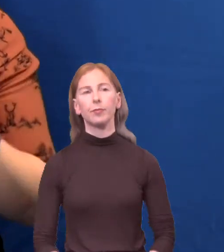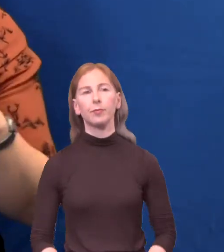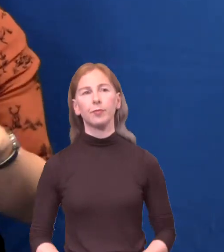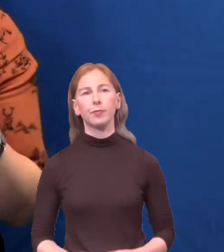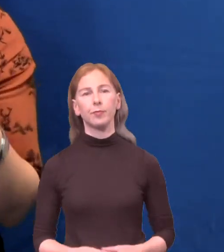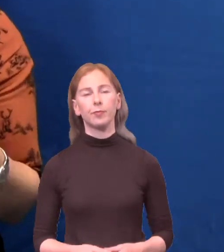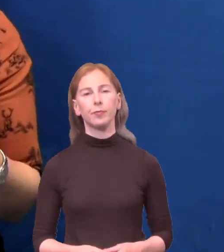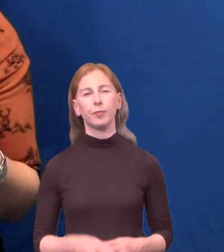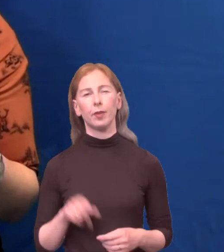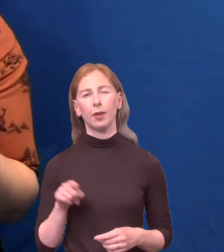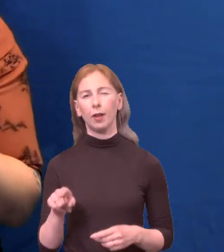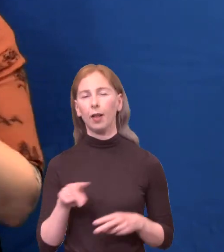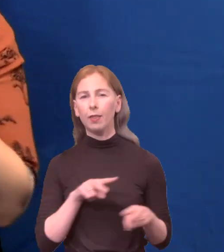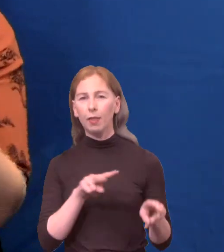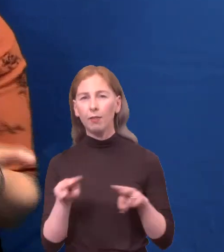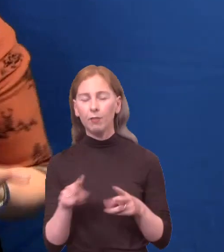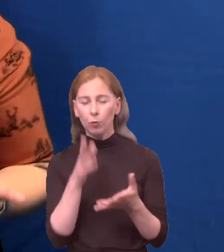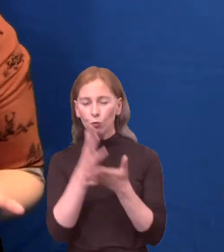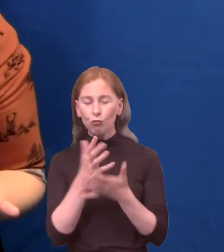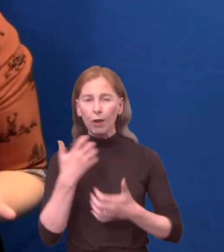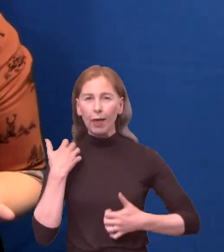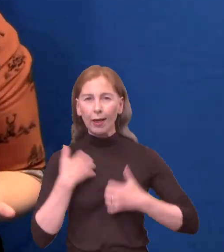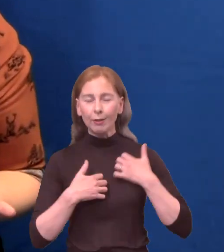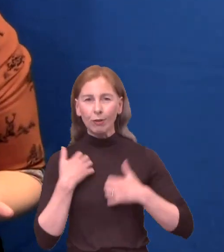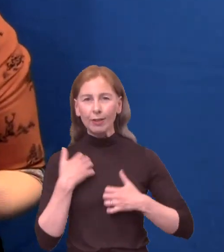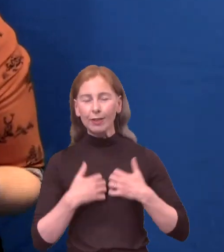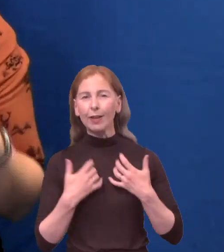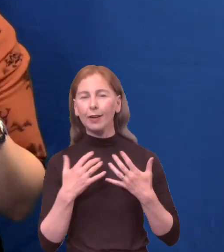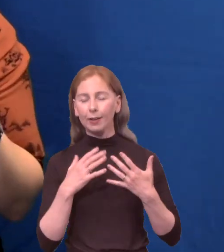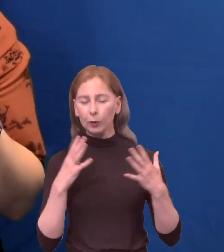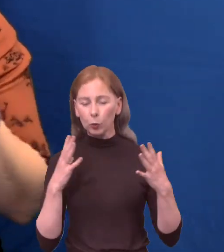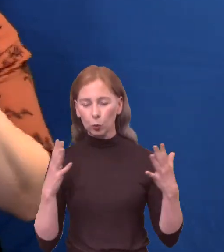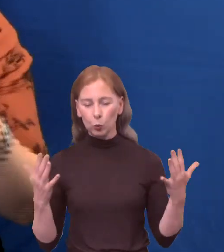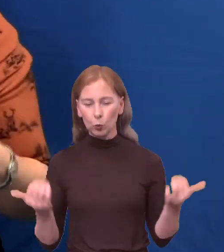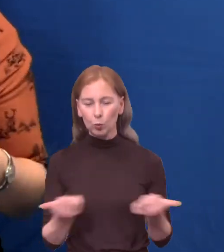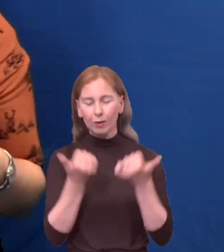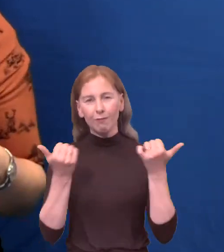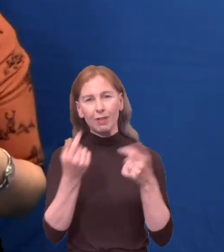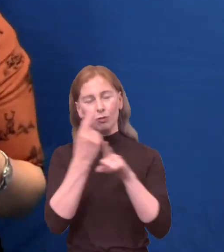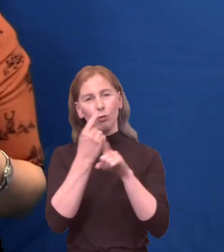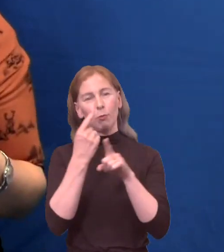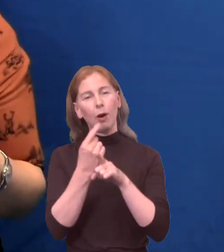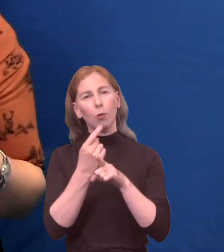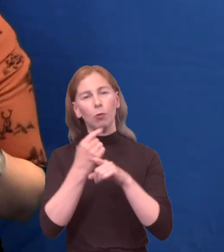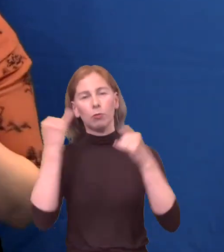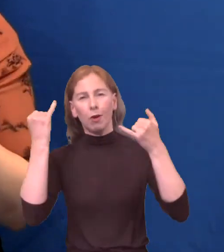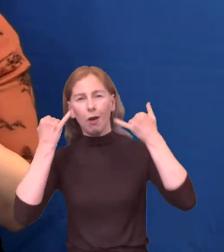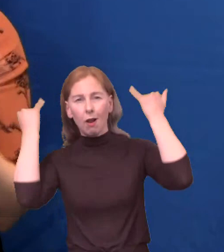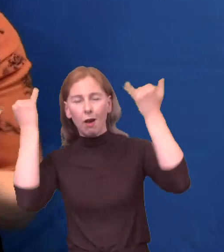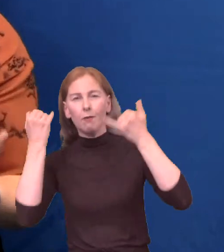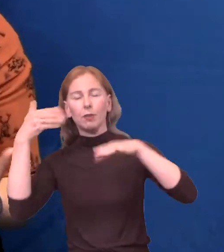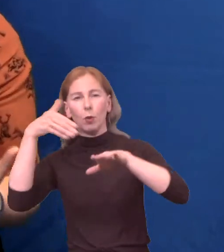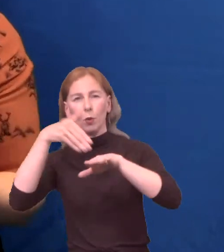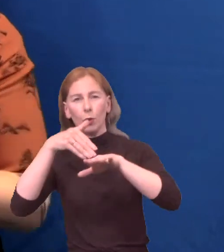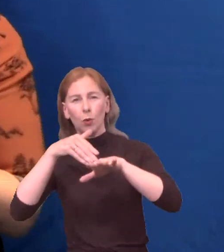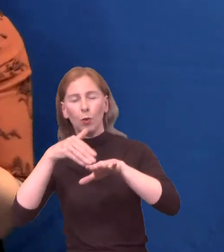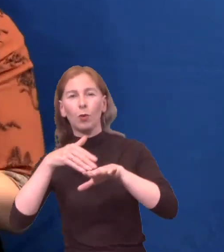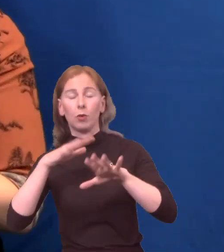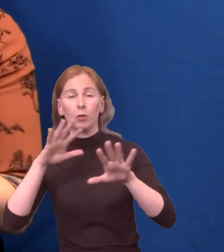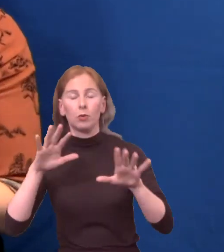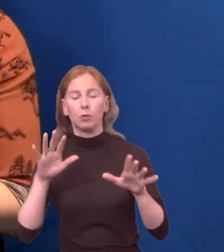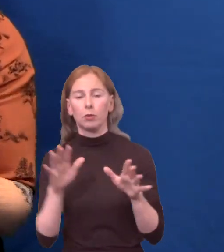I think that video is a really interesting way to round off our discussion about livestock worrying, seeing from a farmer's perspective just how emotional it can be. And